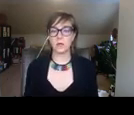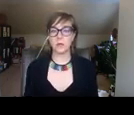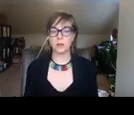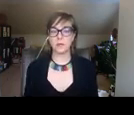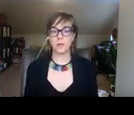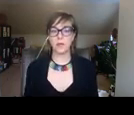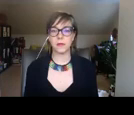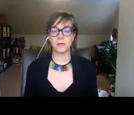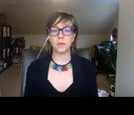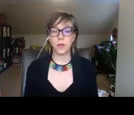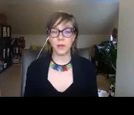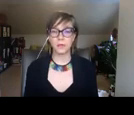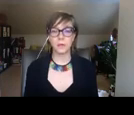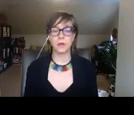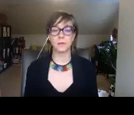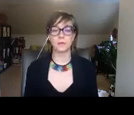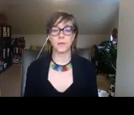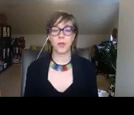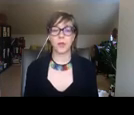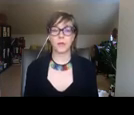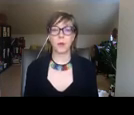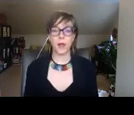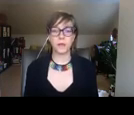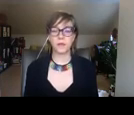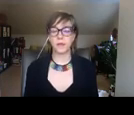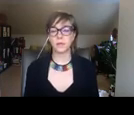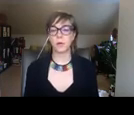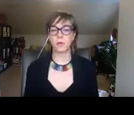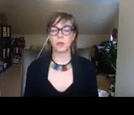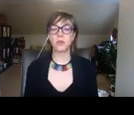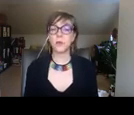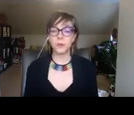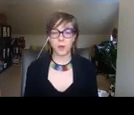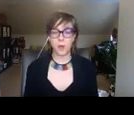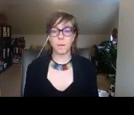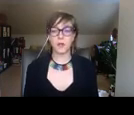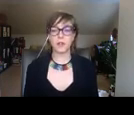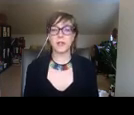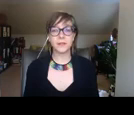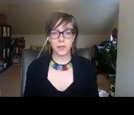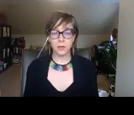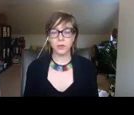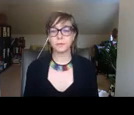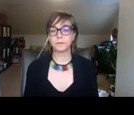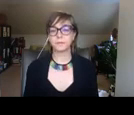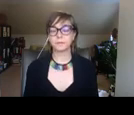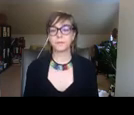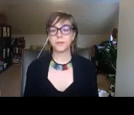on to live a full life, thrived, contributed much to his